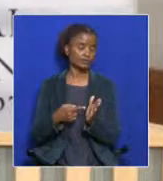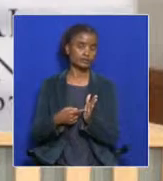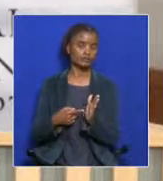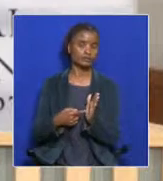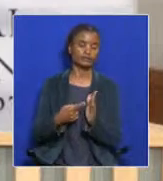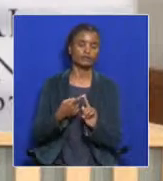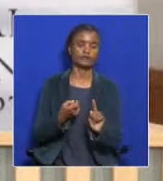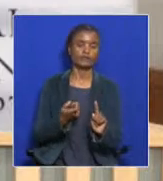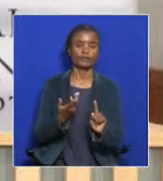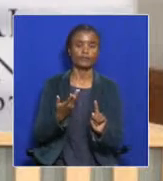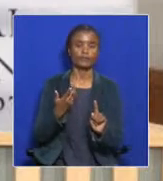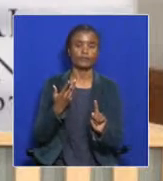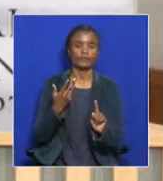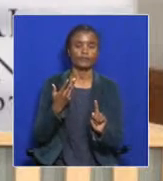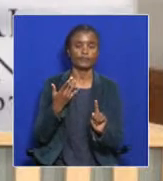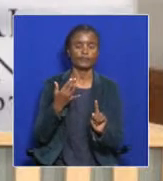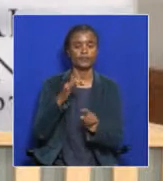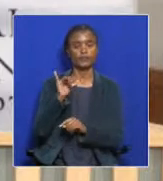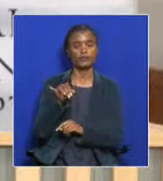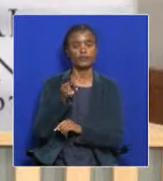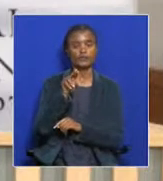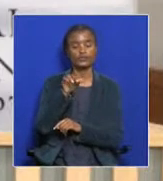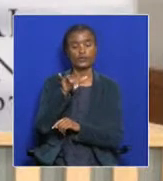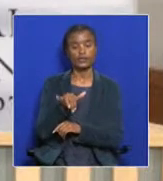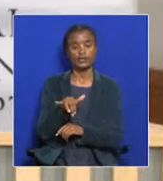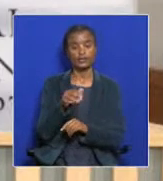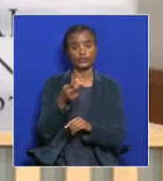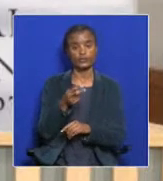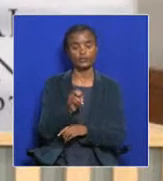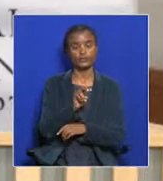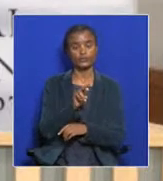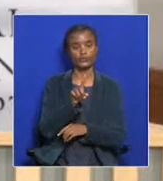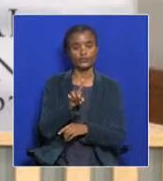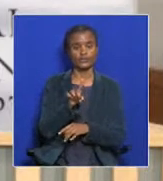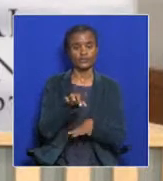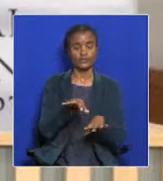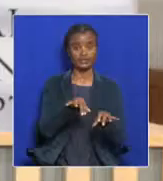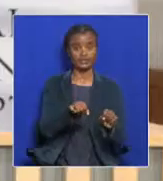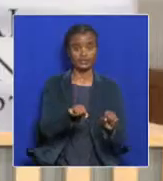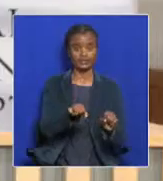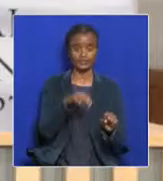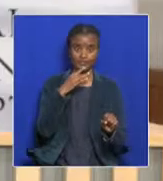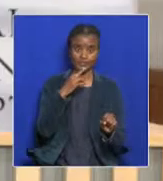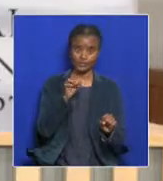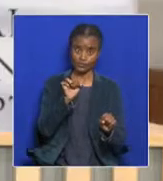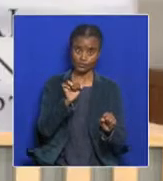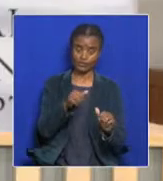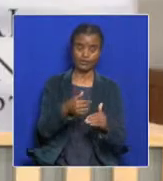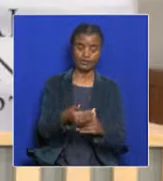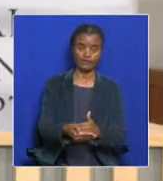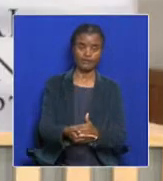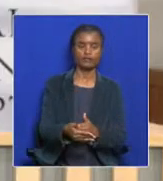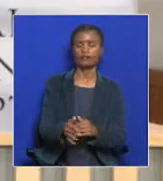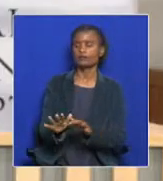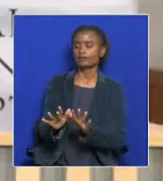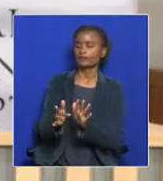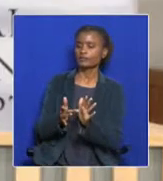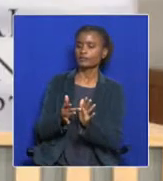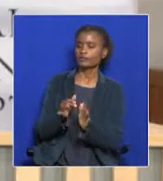July 2021 seizure, so it's after yours, okay? Please bear that in mind. What page, Commissioner?